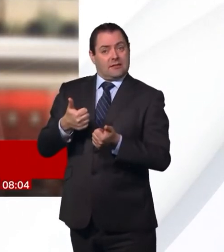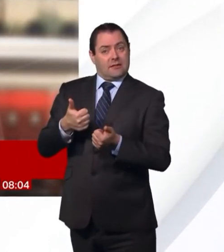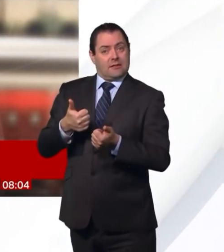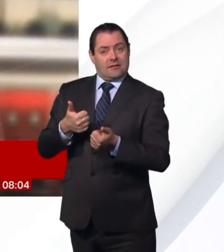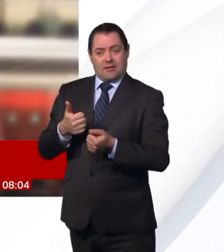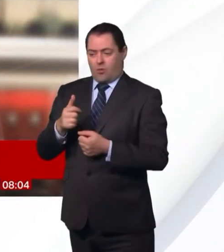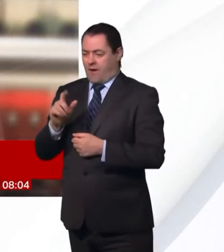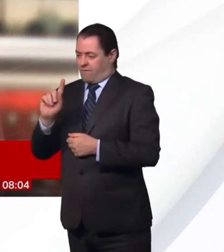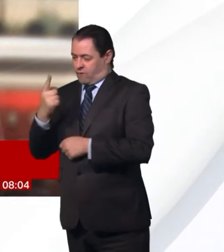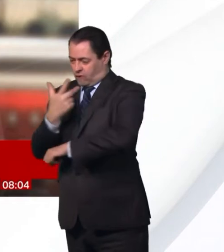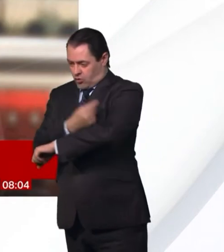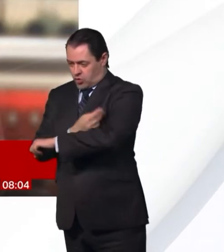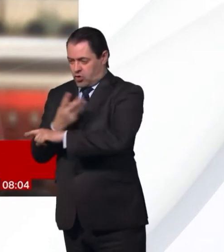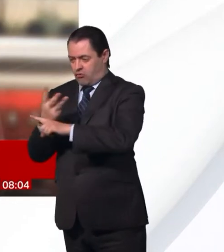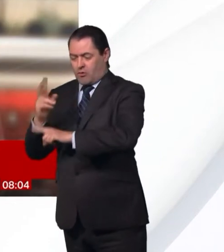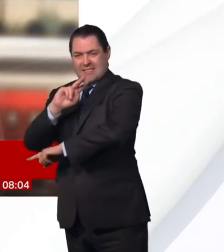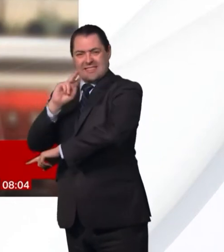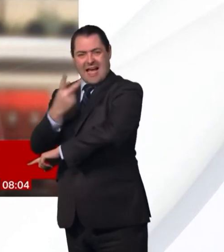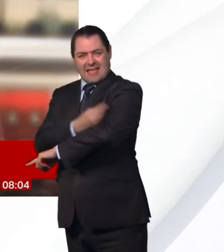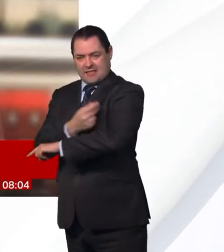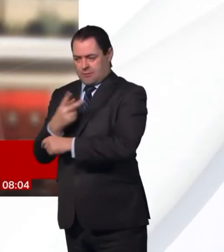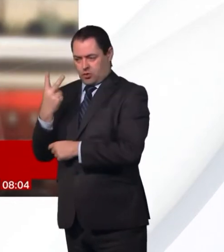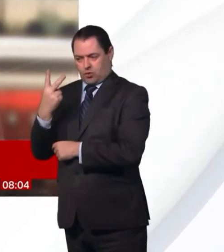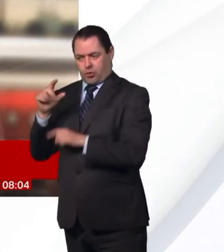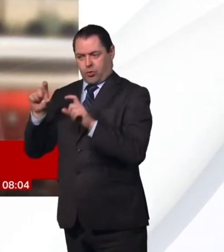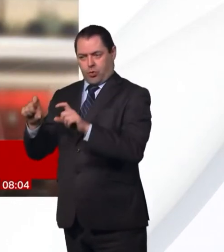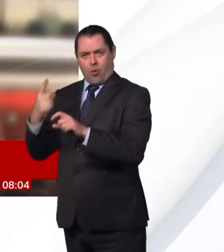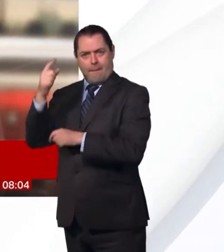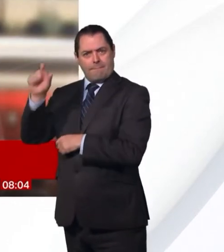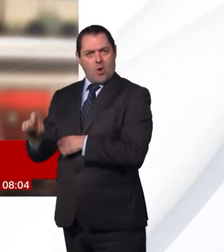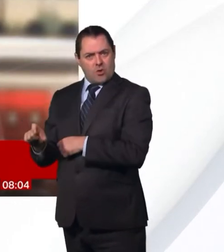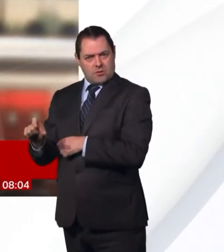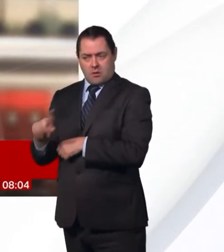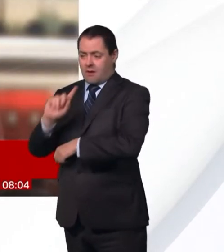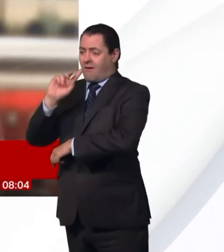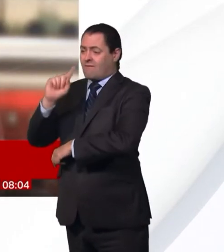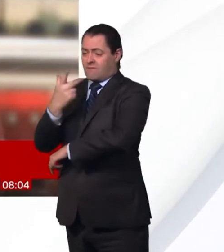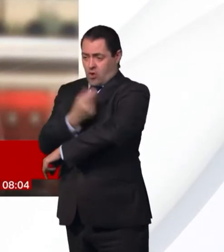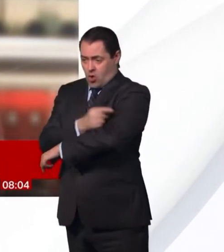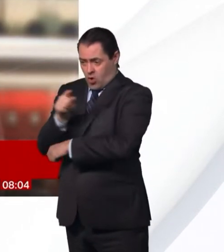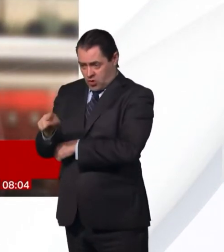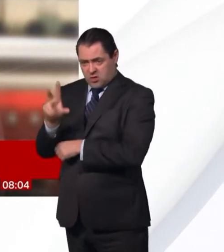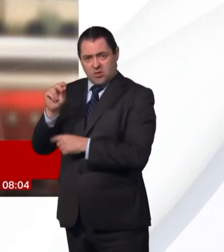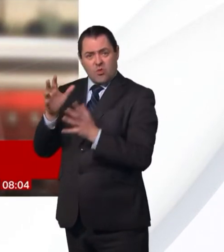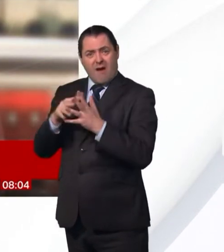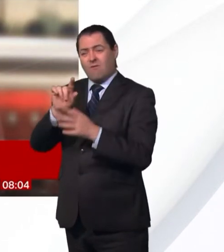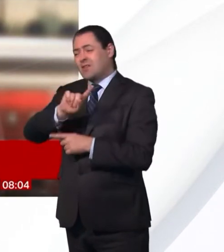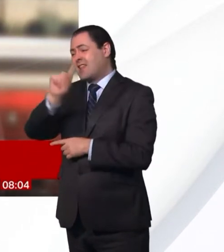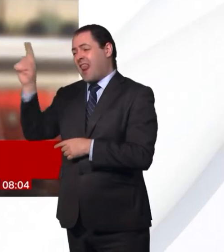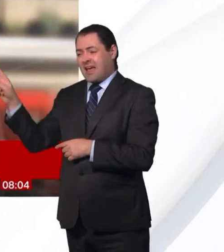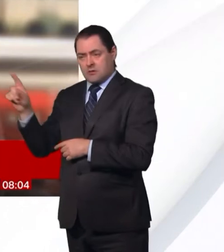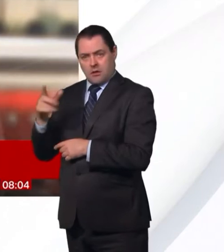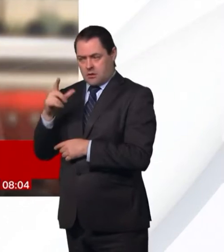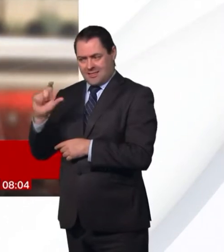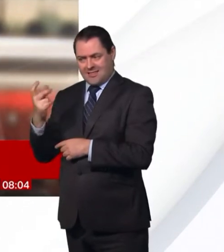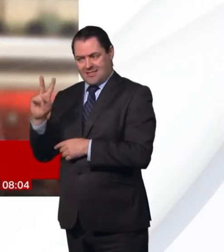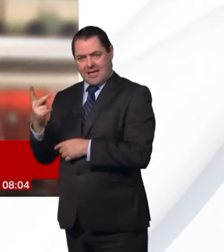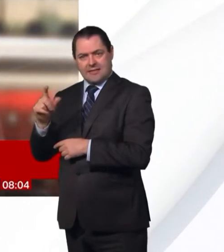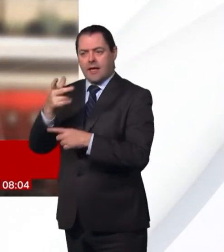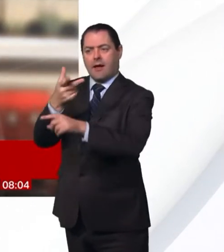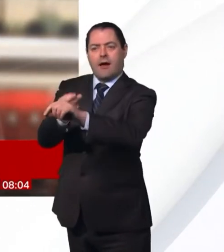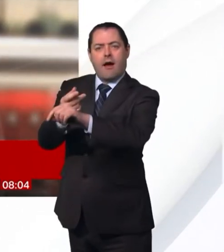this race between the vaccine and the virus. It'll allow us, hopefully, to protect many, many